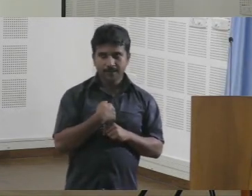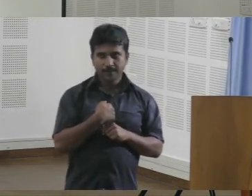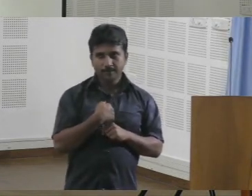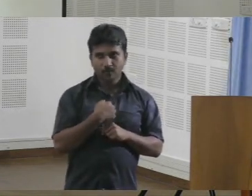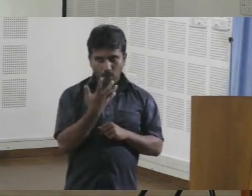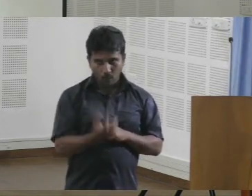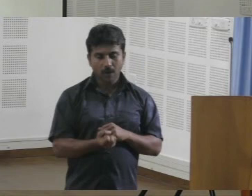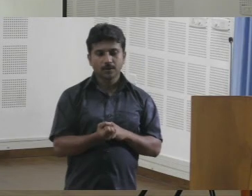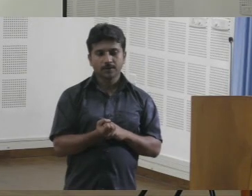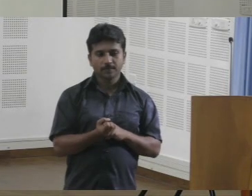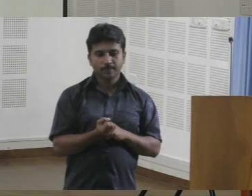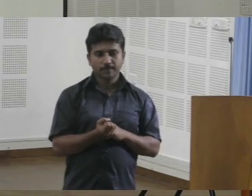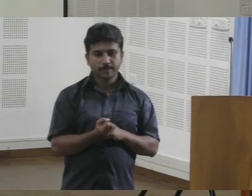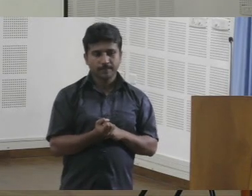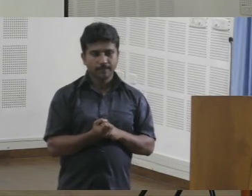want